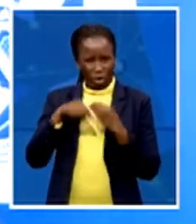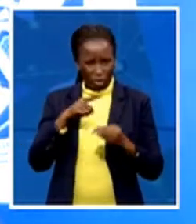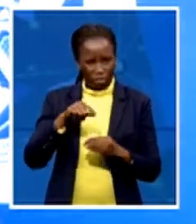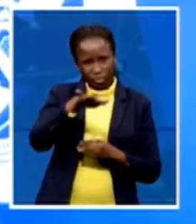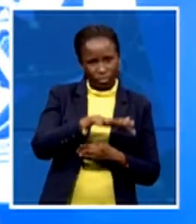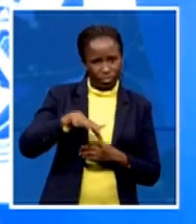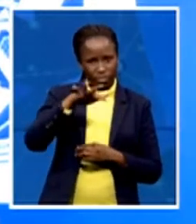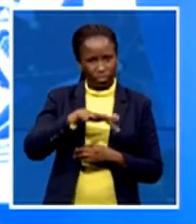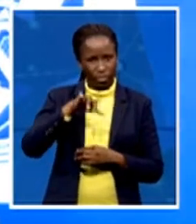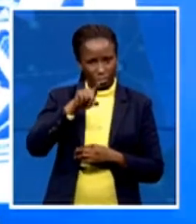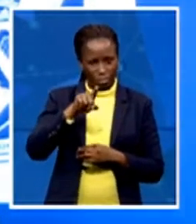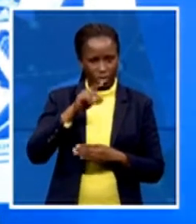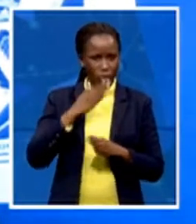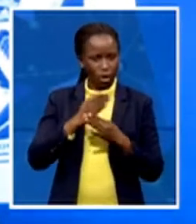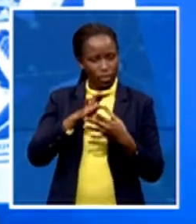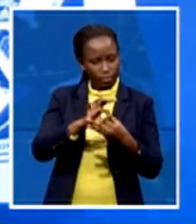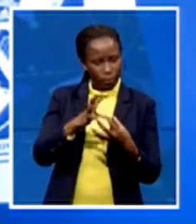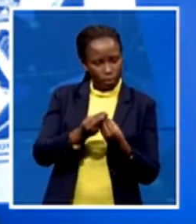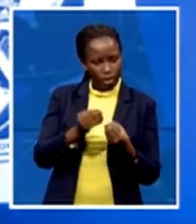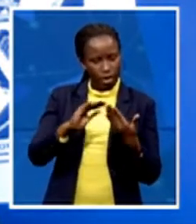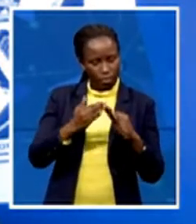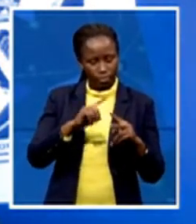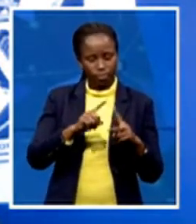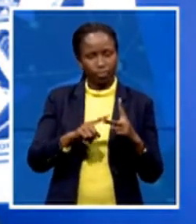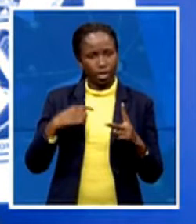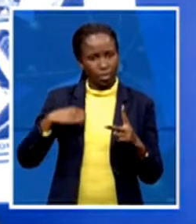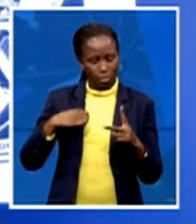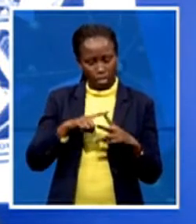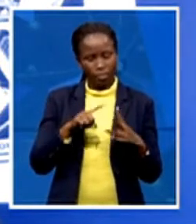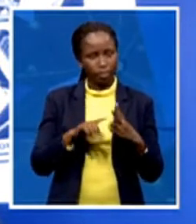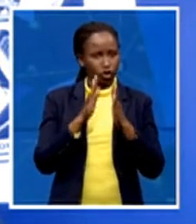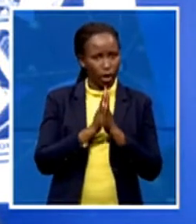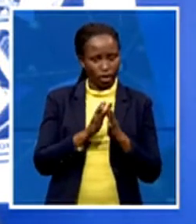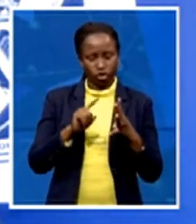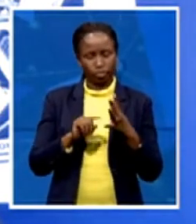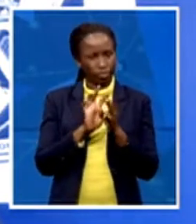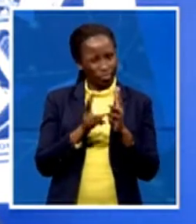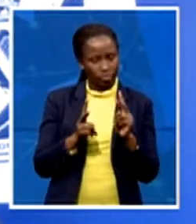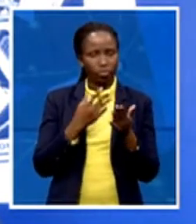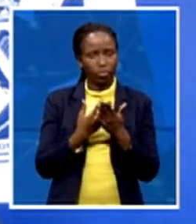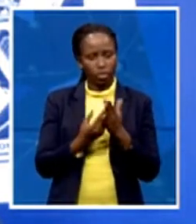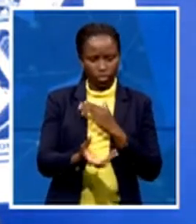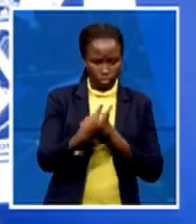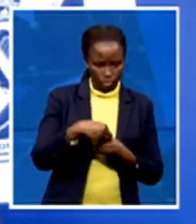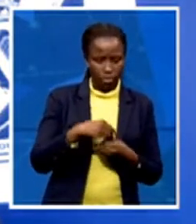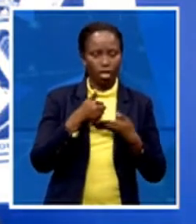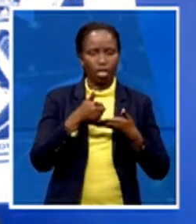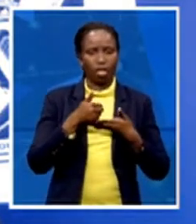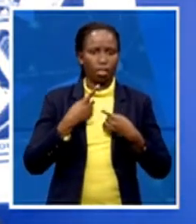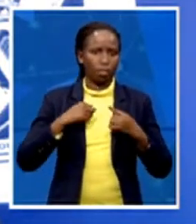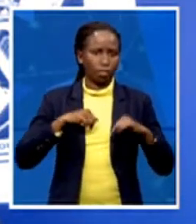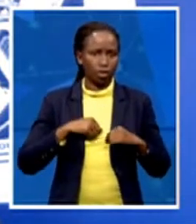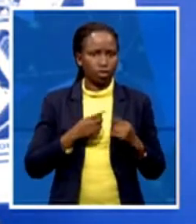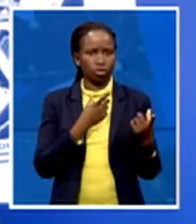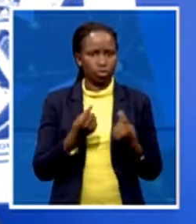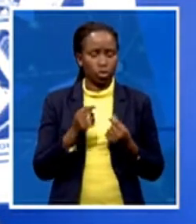the municipalities, with the churches, in order to reach out and get to the bottom of those, the anti-SARAs who are